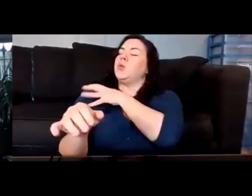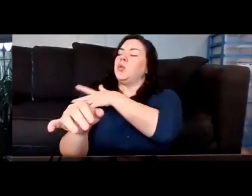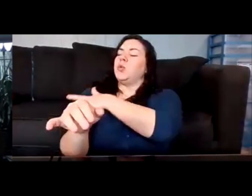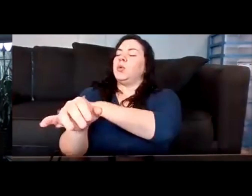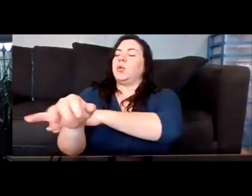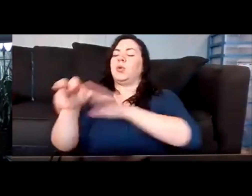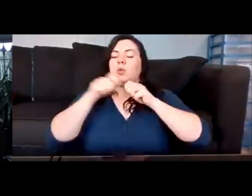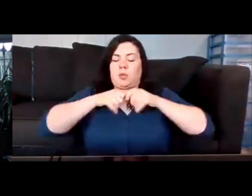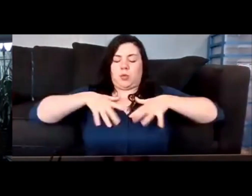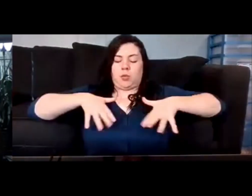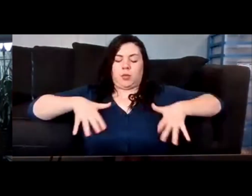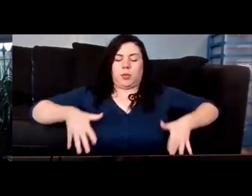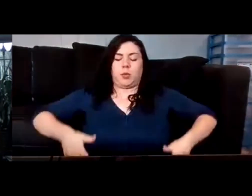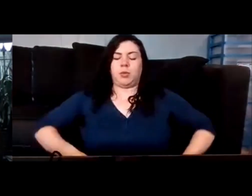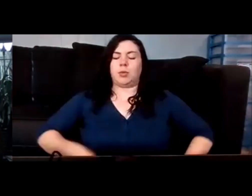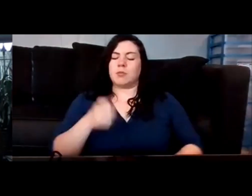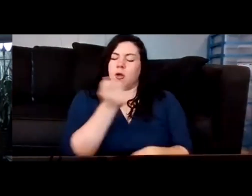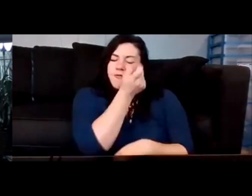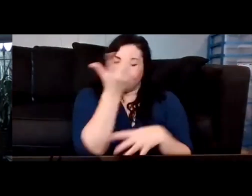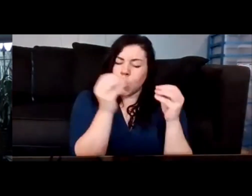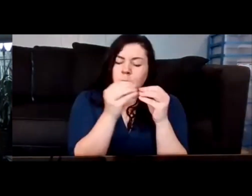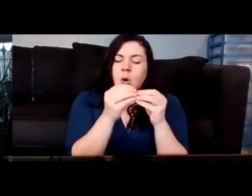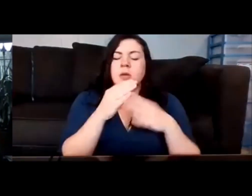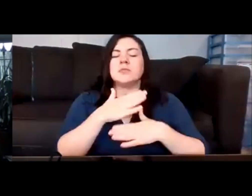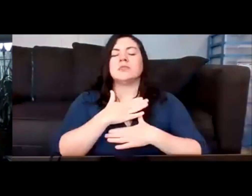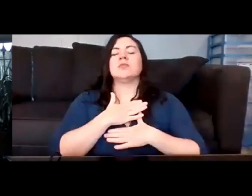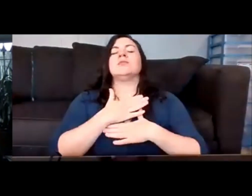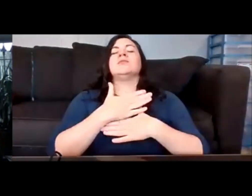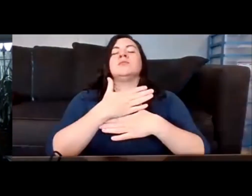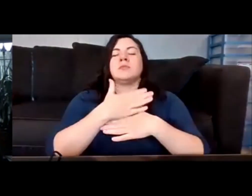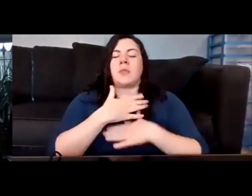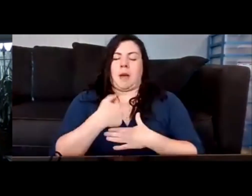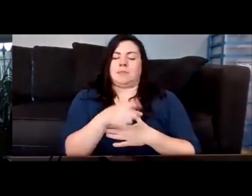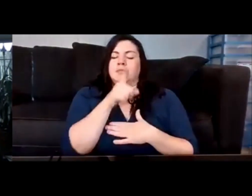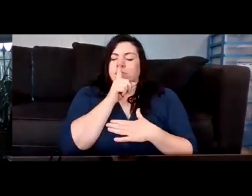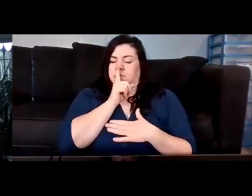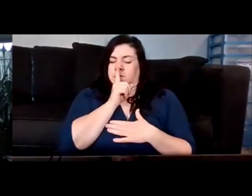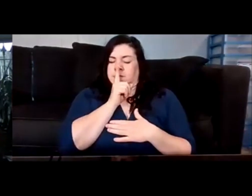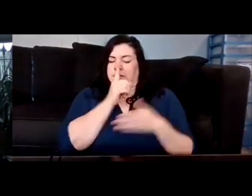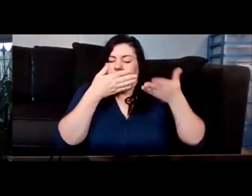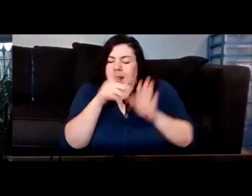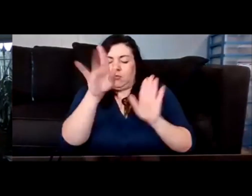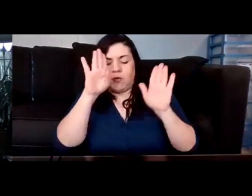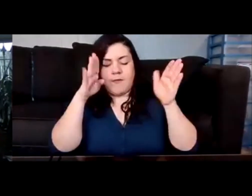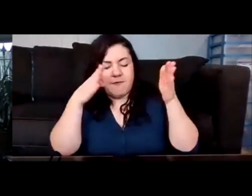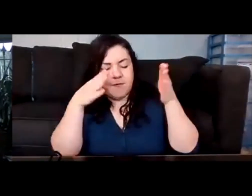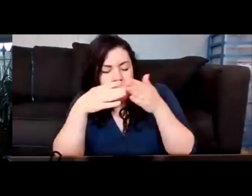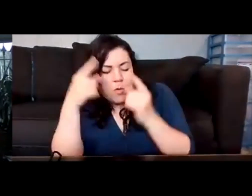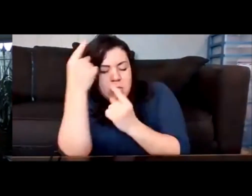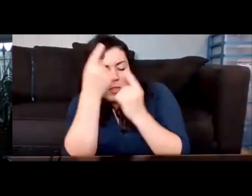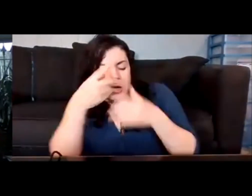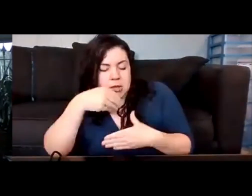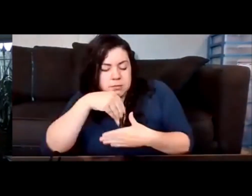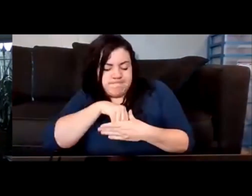And so just take a few more breaths on your own here. I'll go quiet for just a little bit to allow ourselves to feel within ourselves